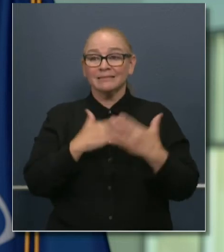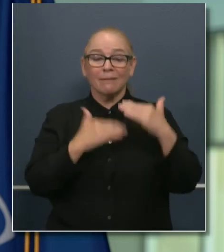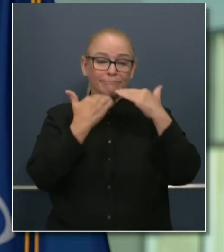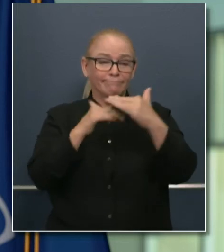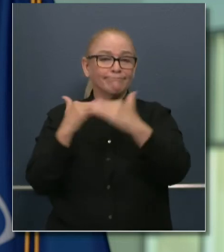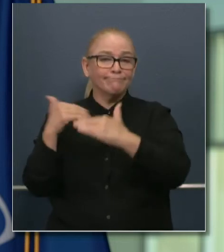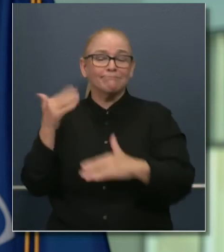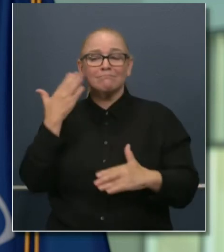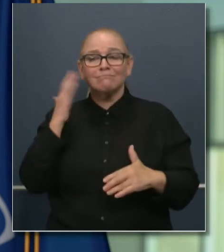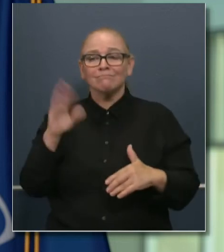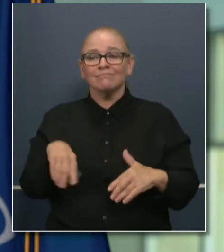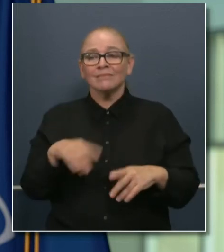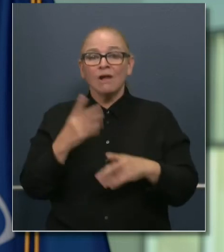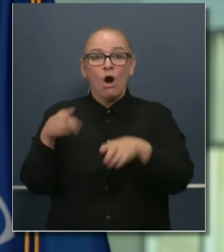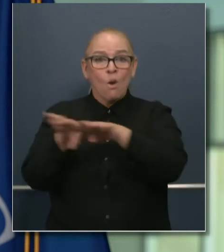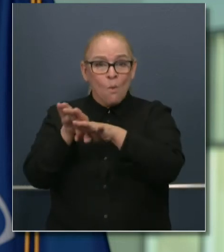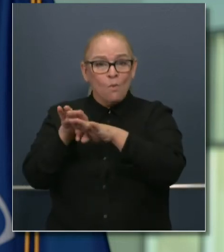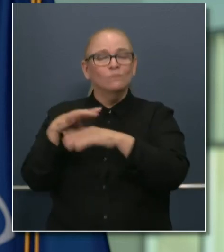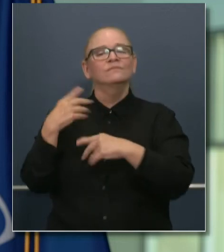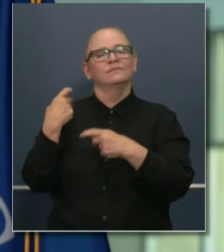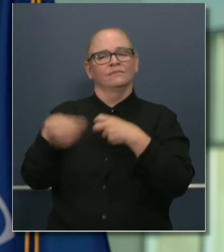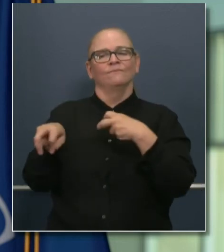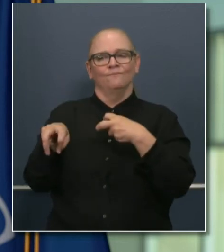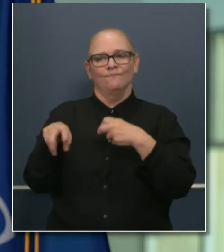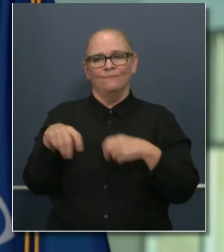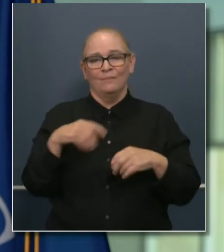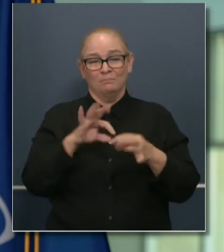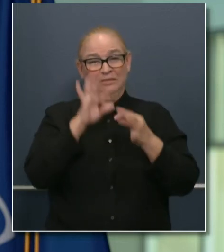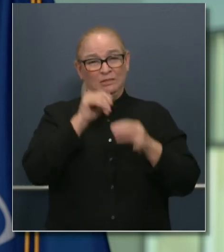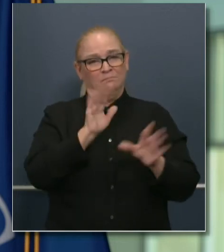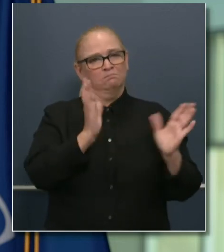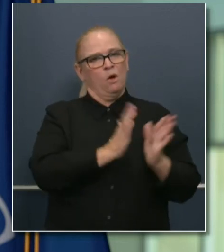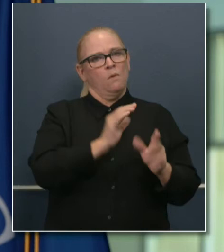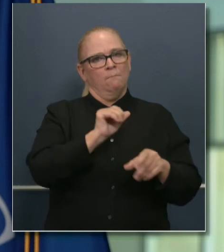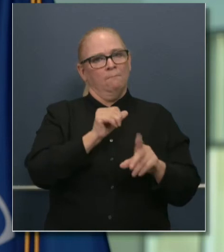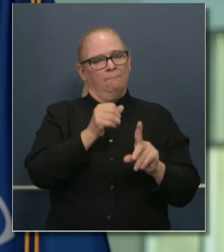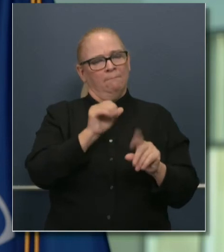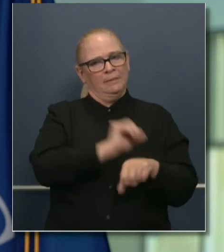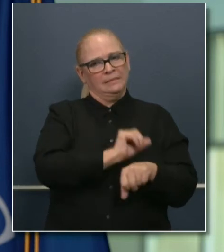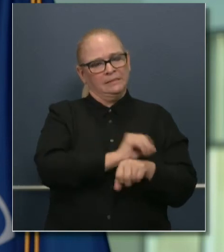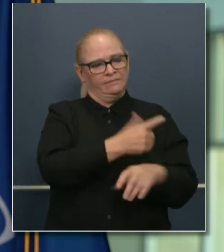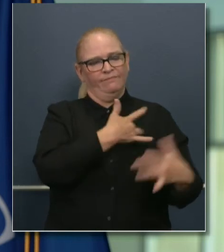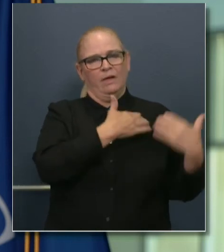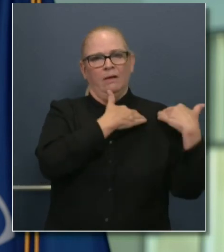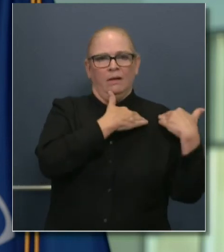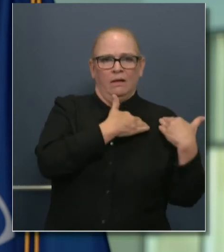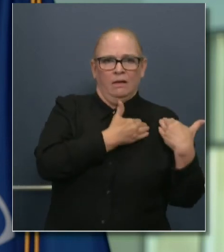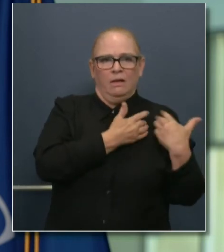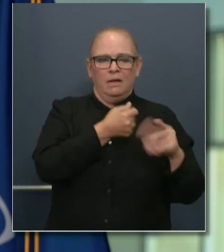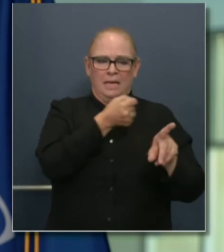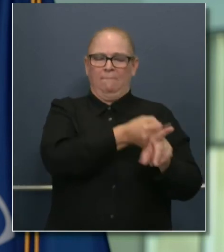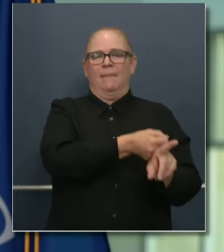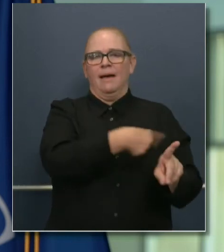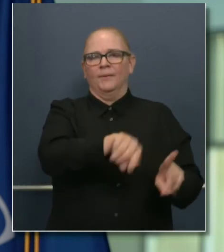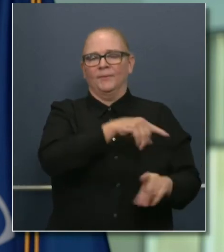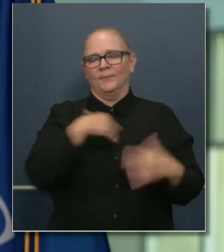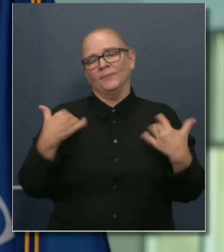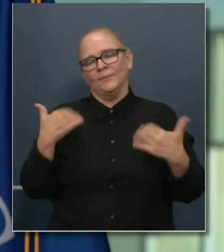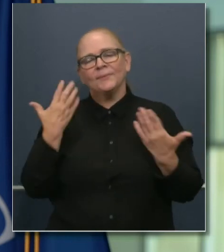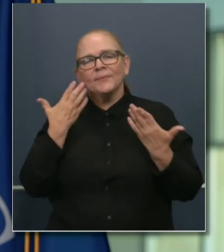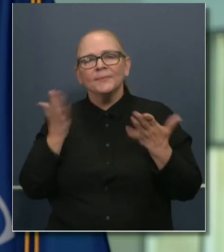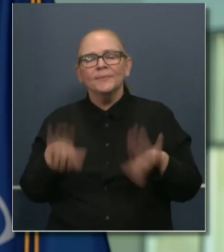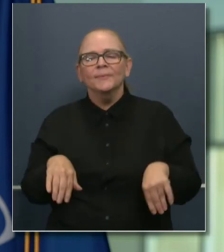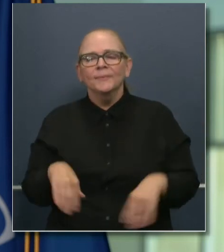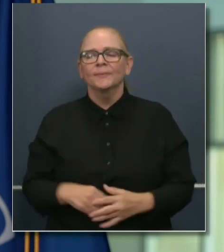small businesses in particular that have just bared a huge brunt of the impact. All of these